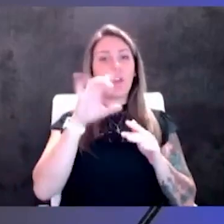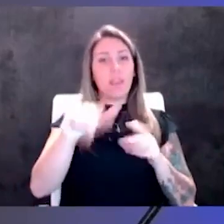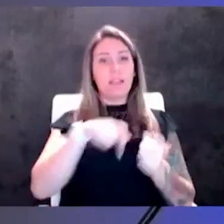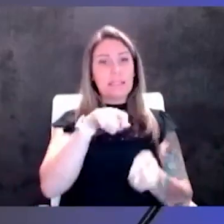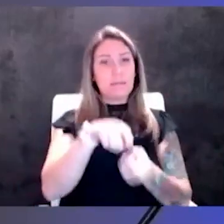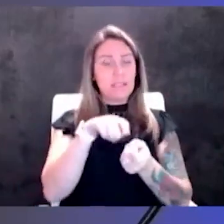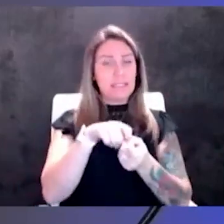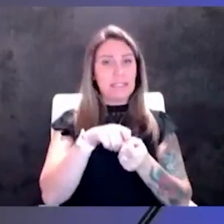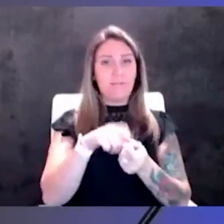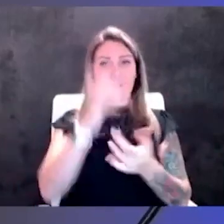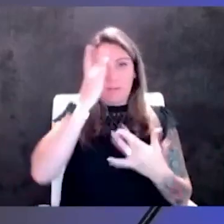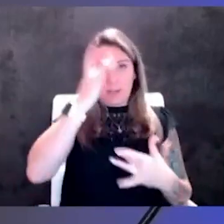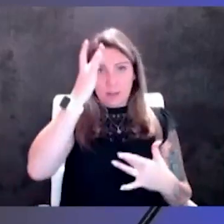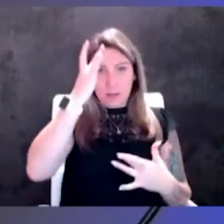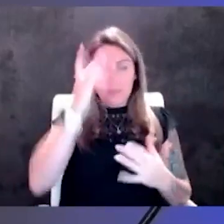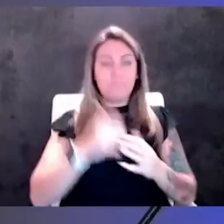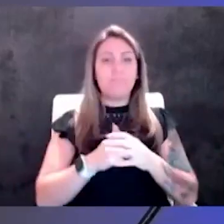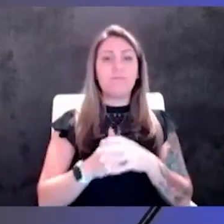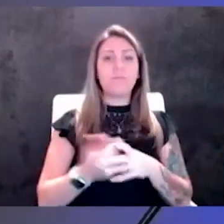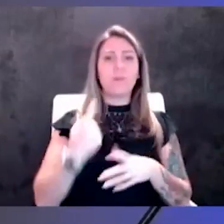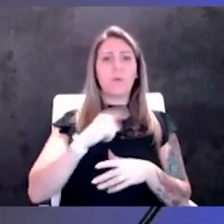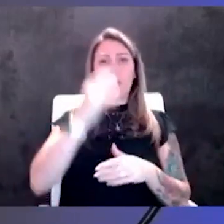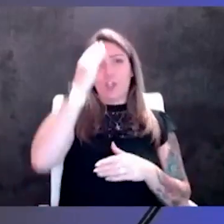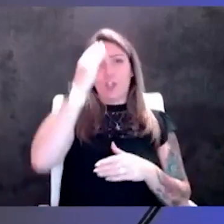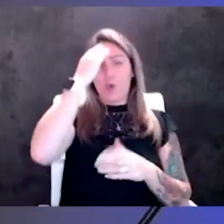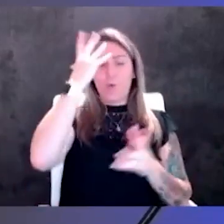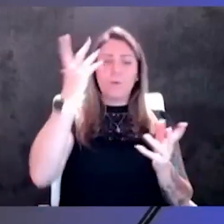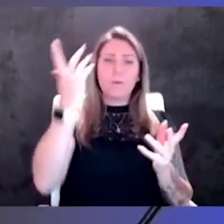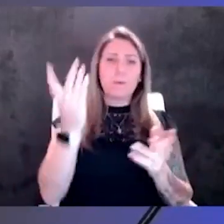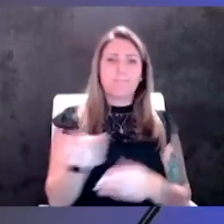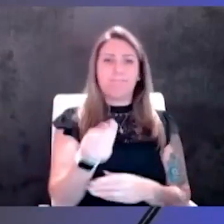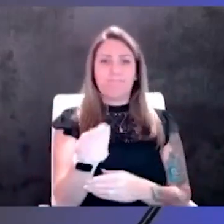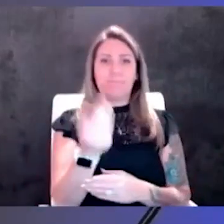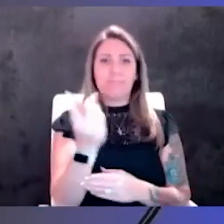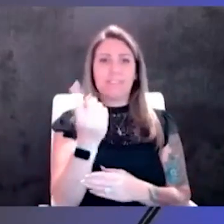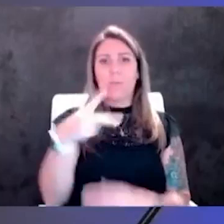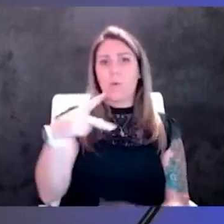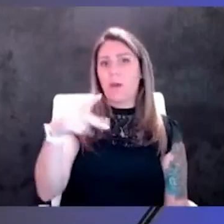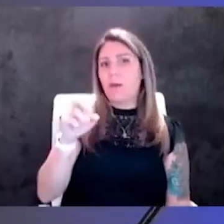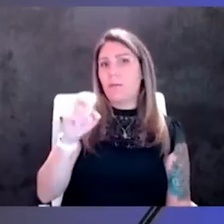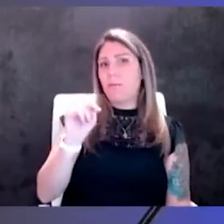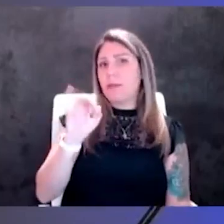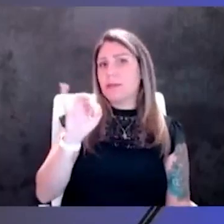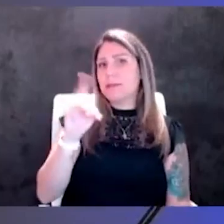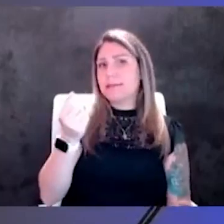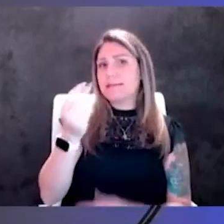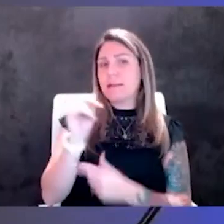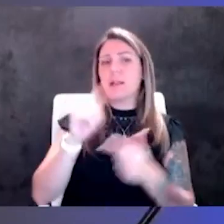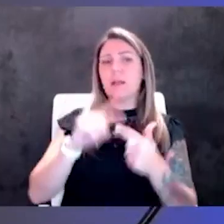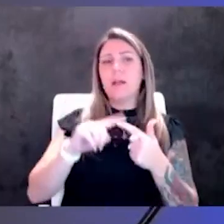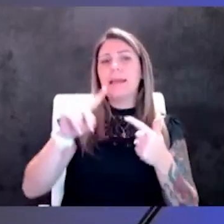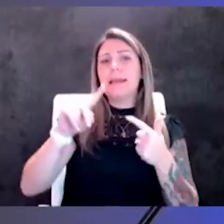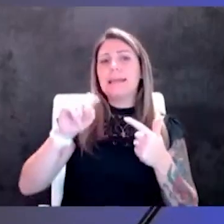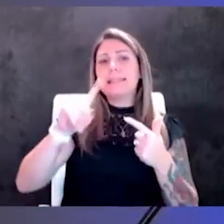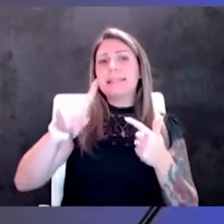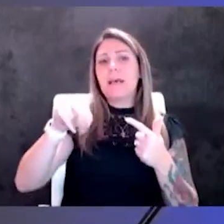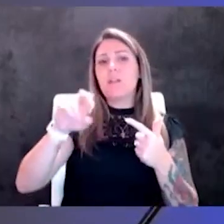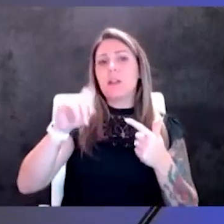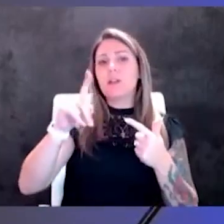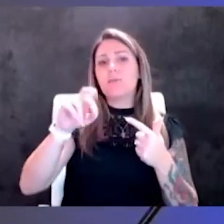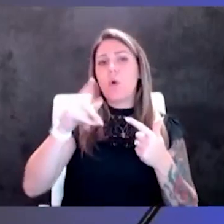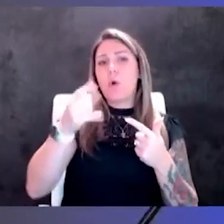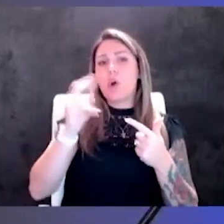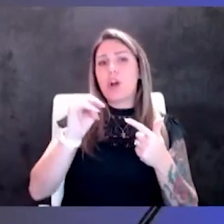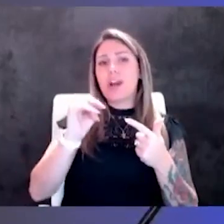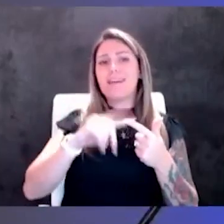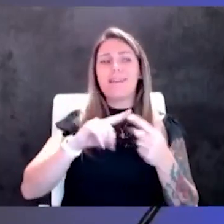and we know that giving someone a penicillin type or a cephalosporin type drug, an antibiotic, doesn't